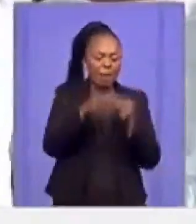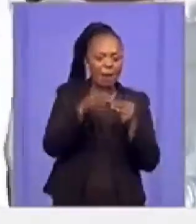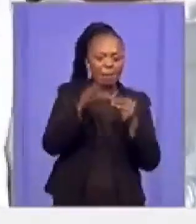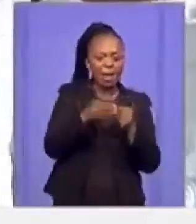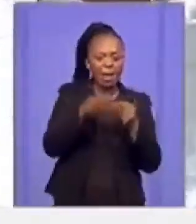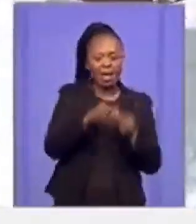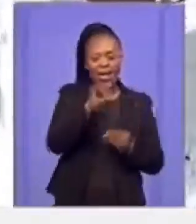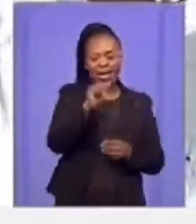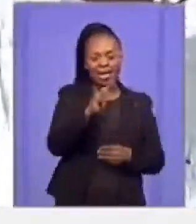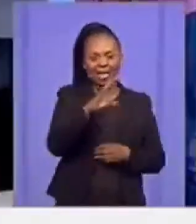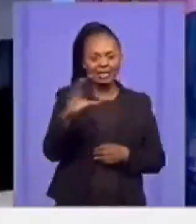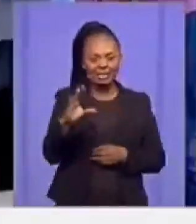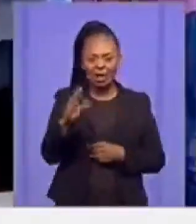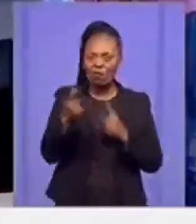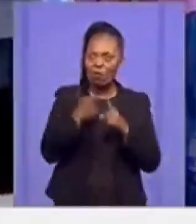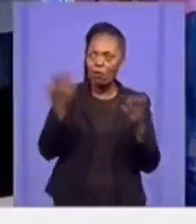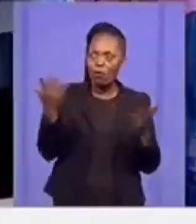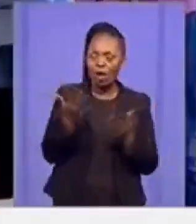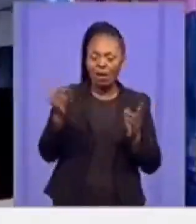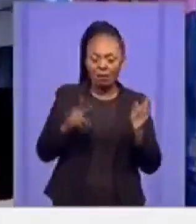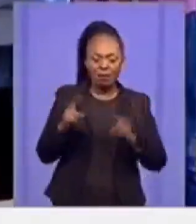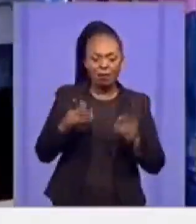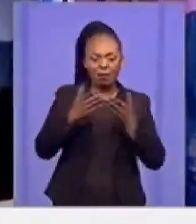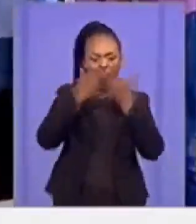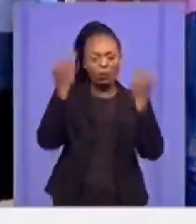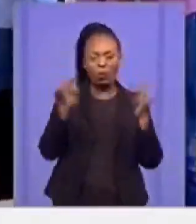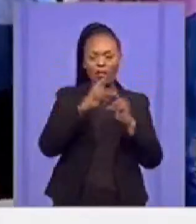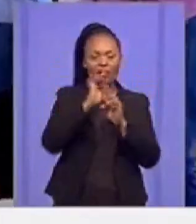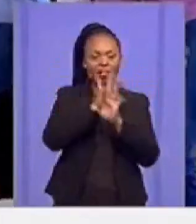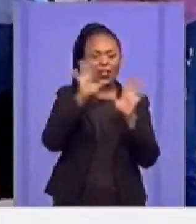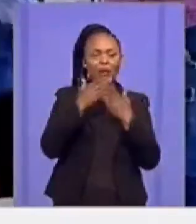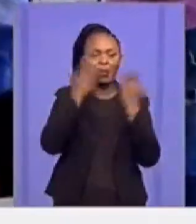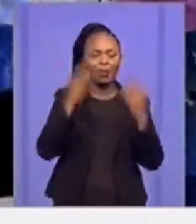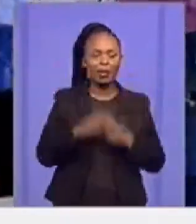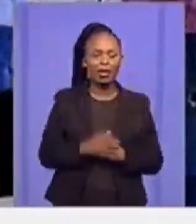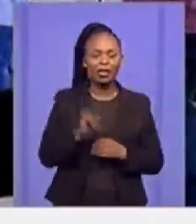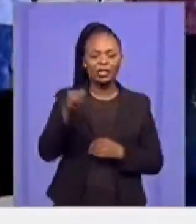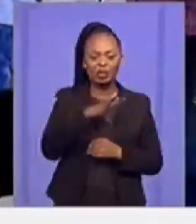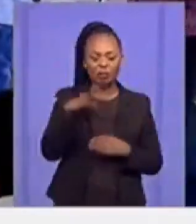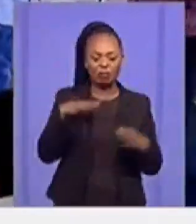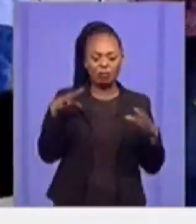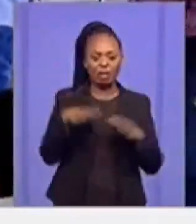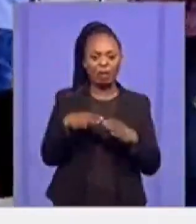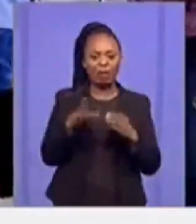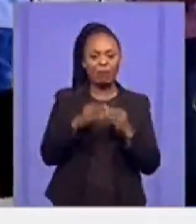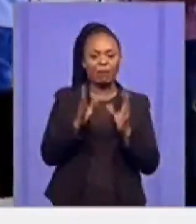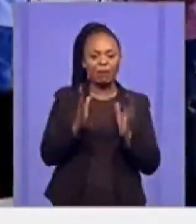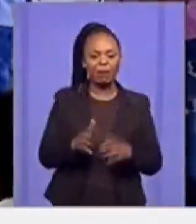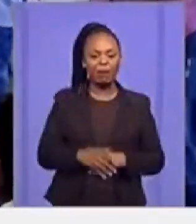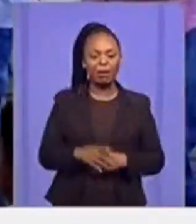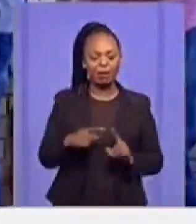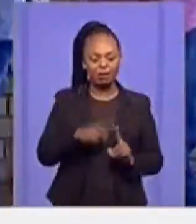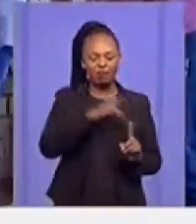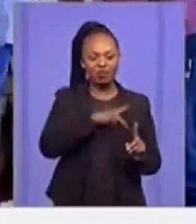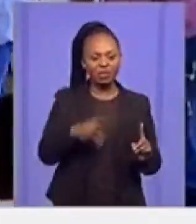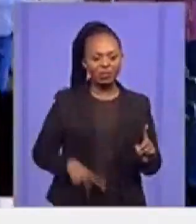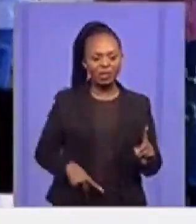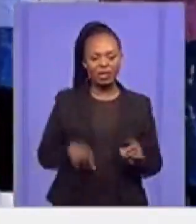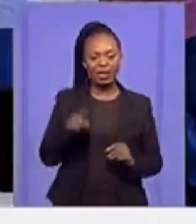go tswa boemong ba naha ka ntse re bona fela tsona dithuto tsa lekgotla la ketso ya molao ebile ke bua le wena tsena tona ya province ya